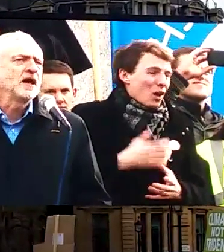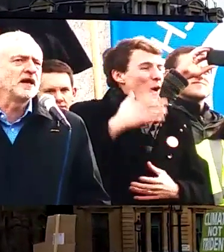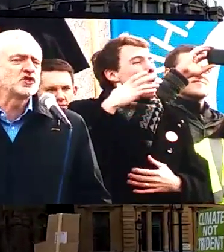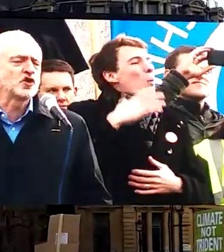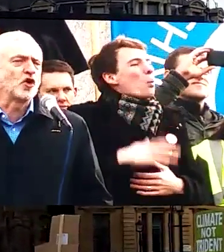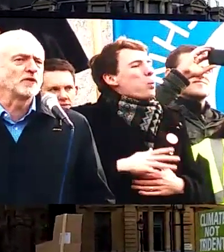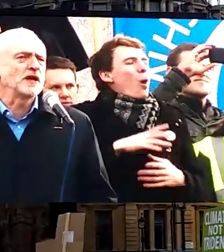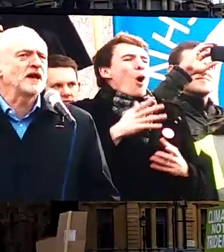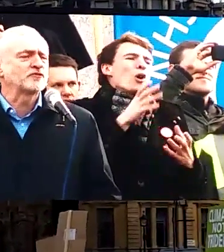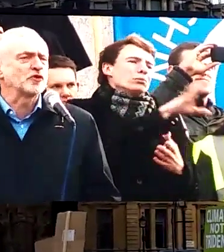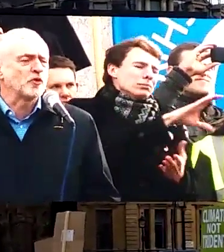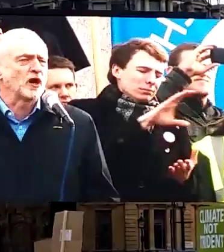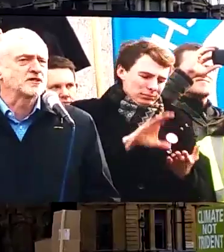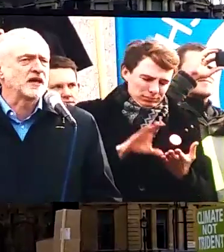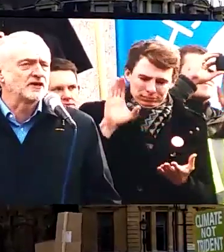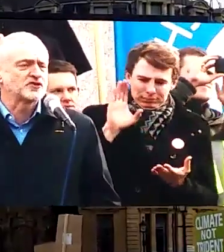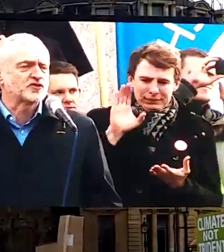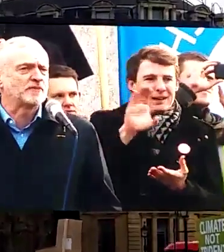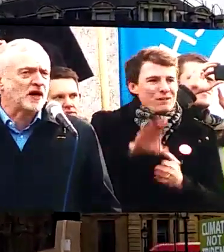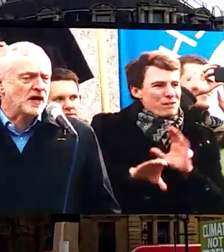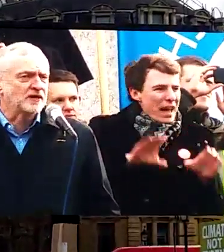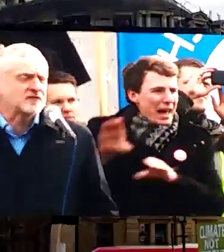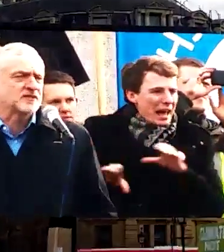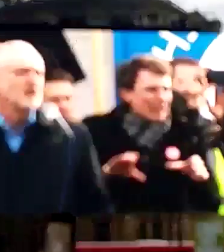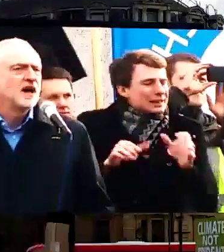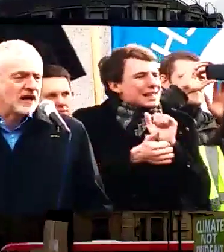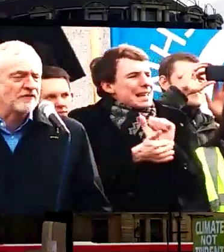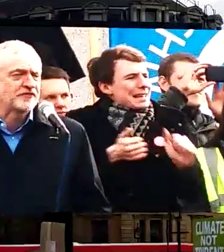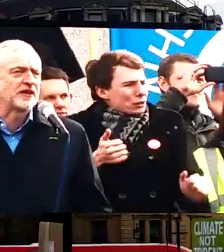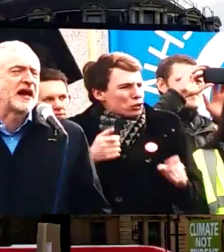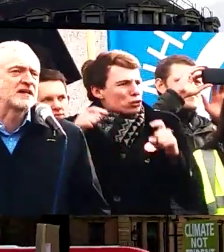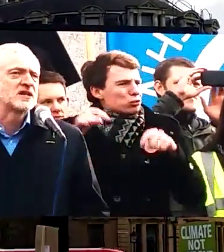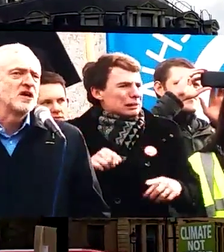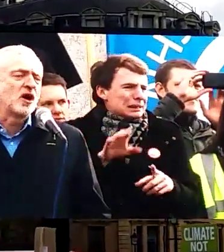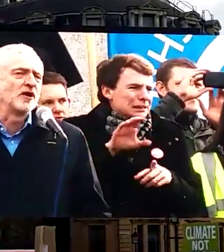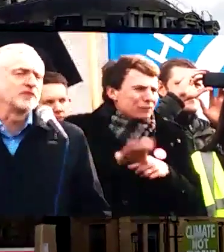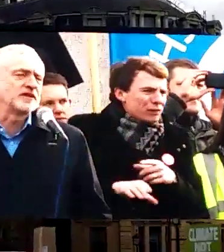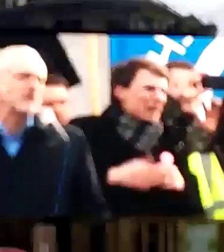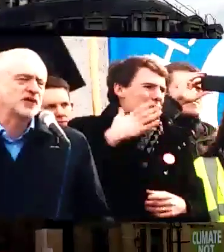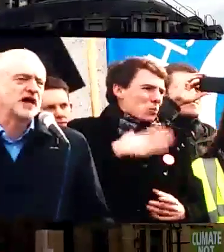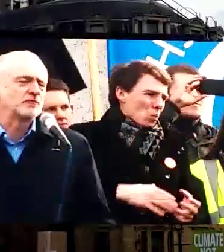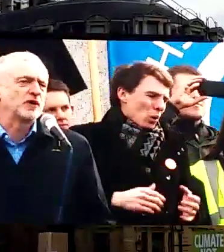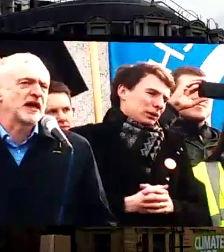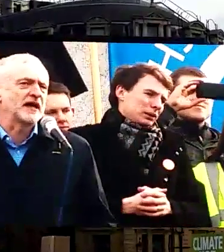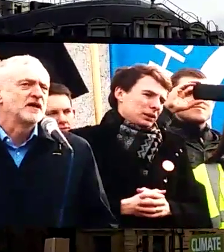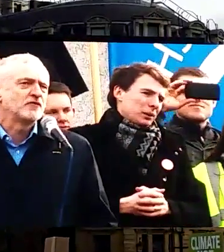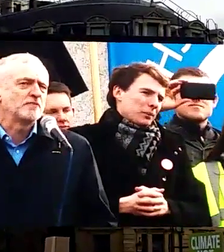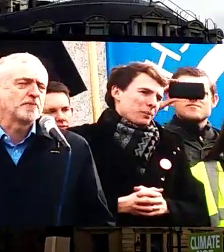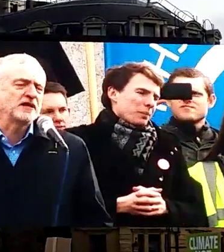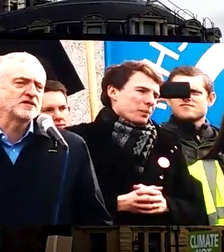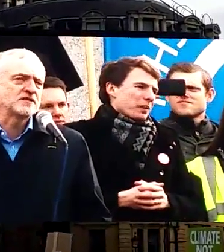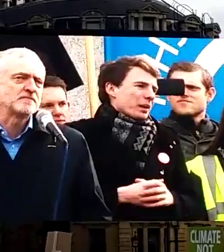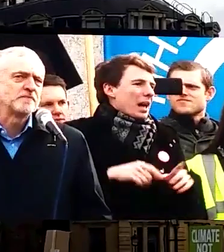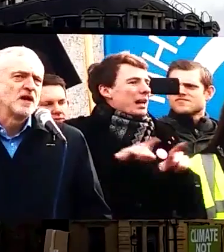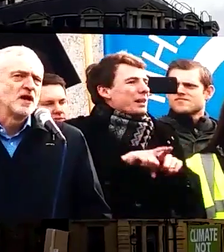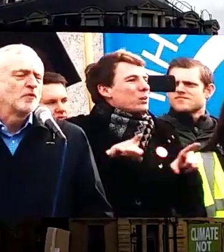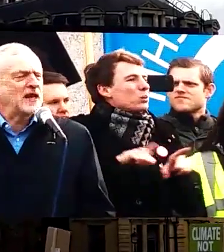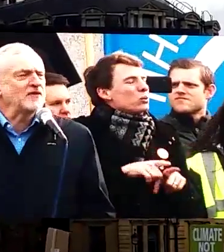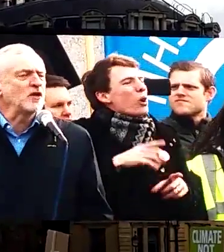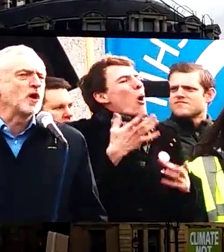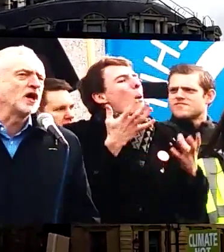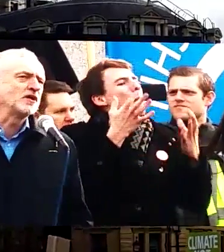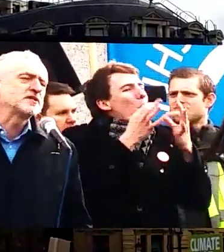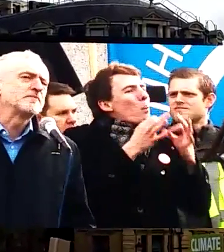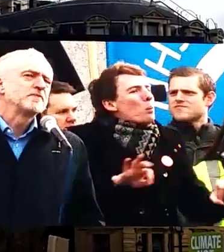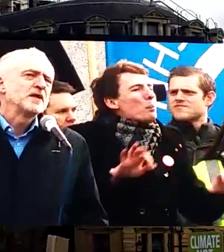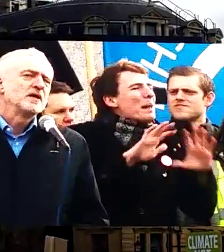primarily in ensuring we have good quality industry behind us, and after that on the dividend we get from peace. We